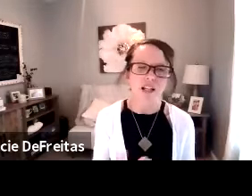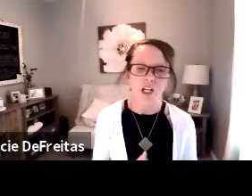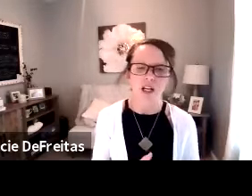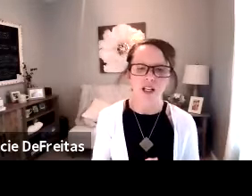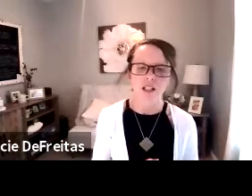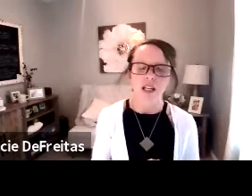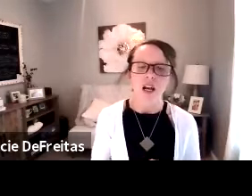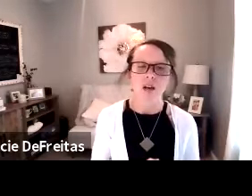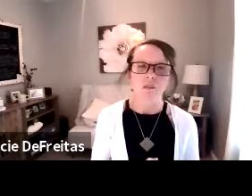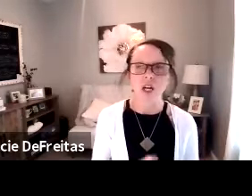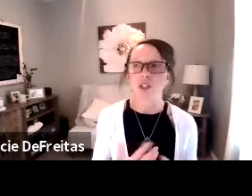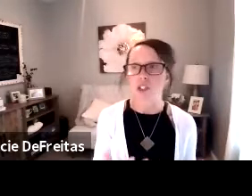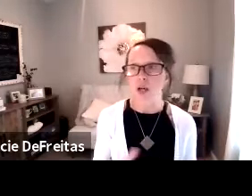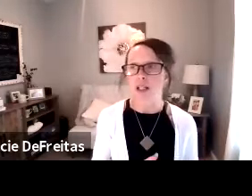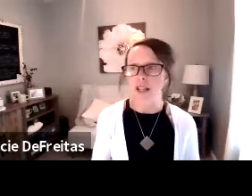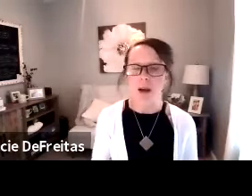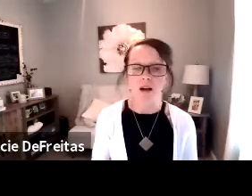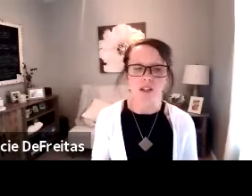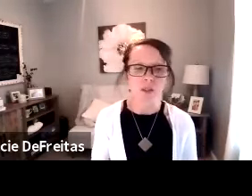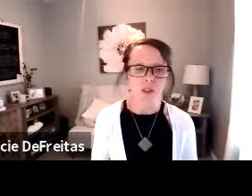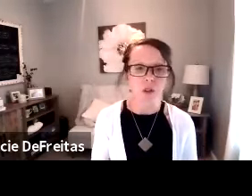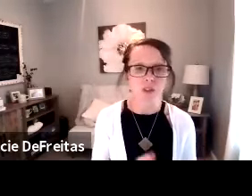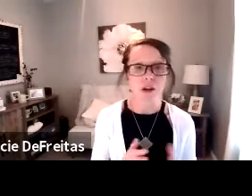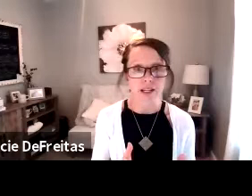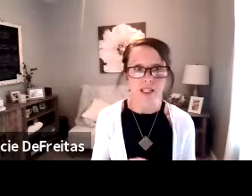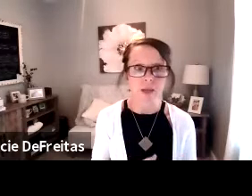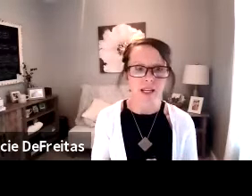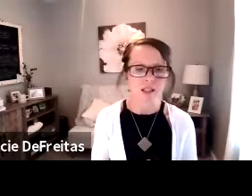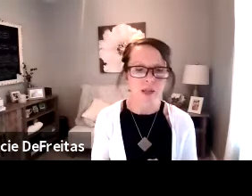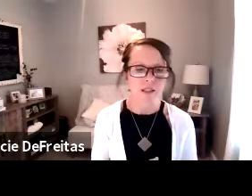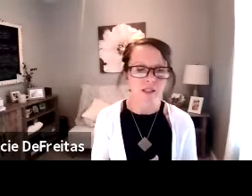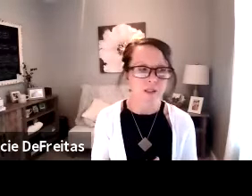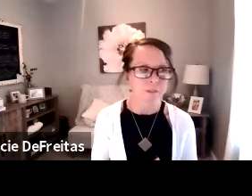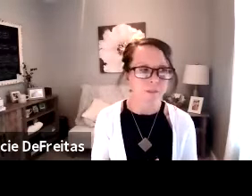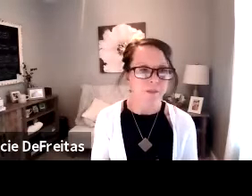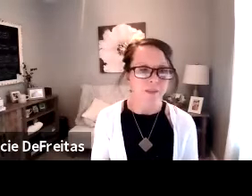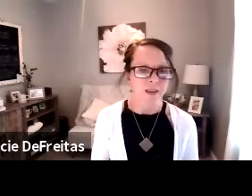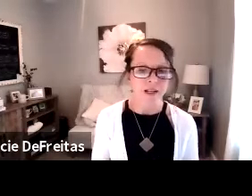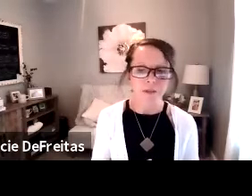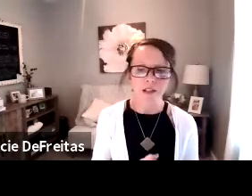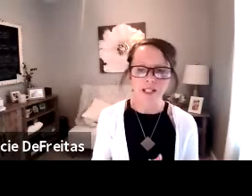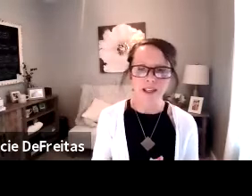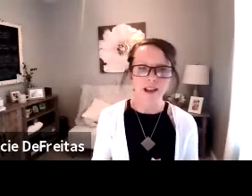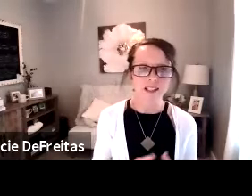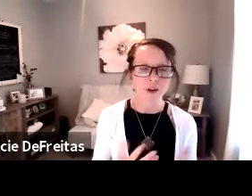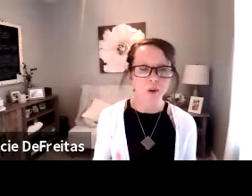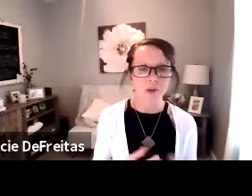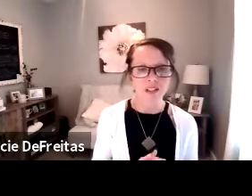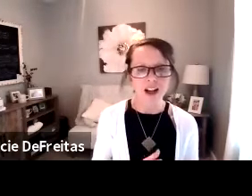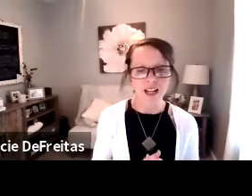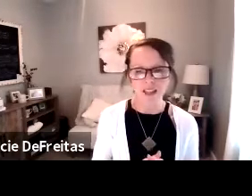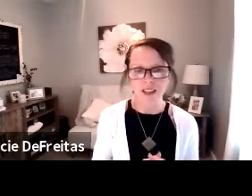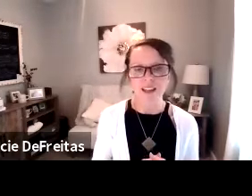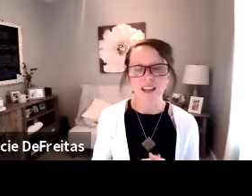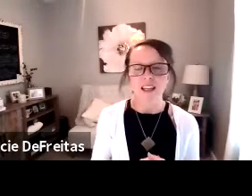can contact Jan and talk to us directly about some solutions on a case-by-case basis. And I'm nearing the end here. One